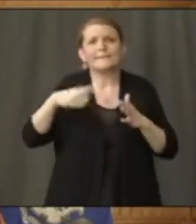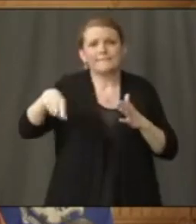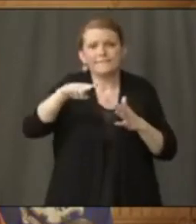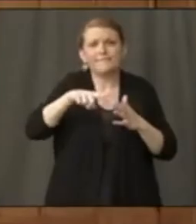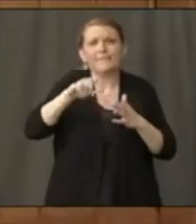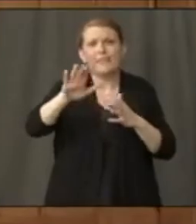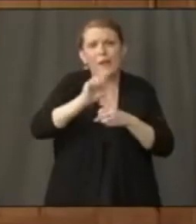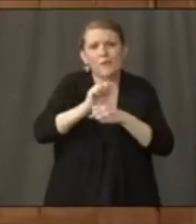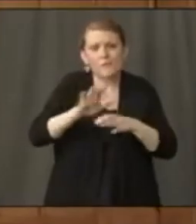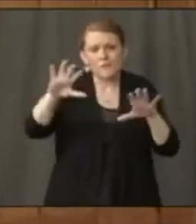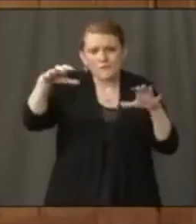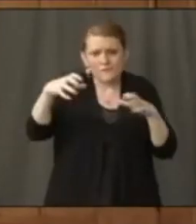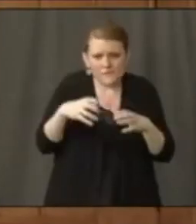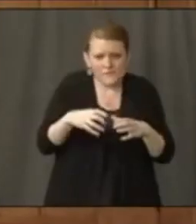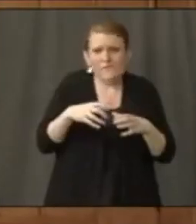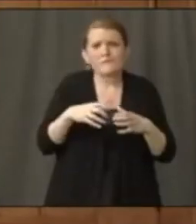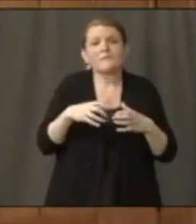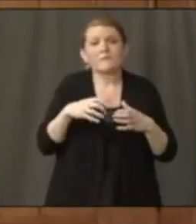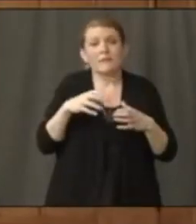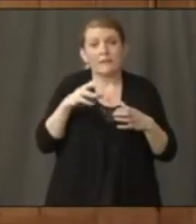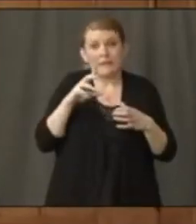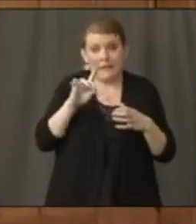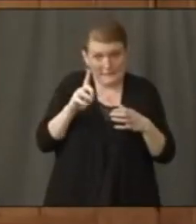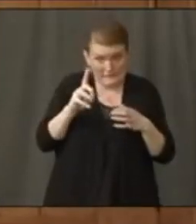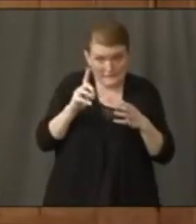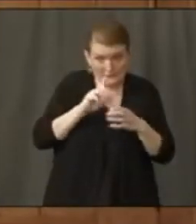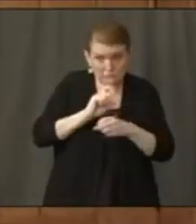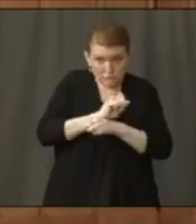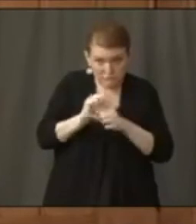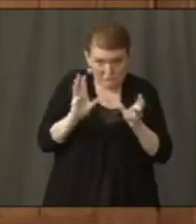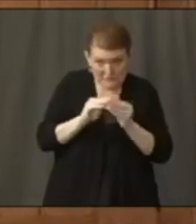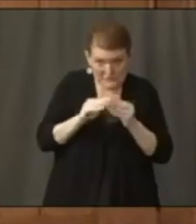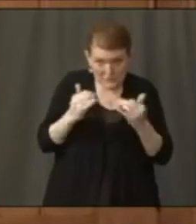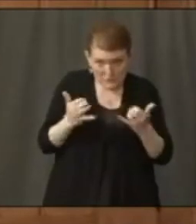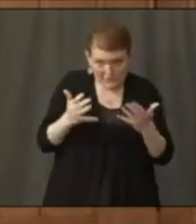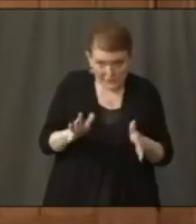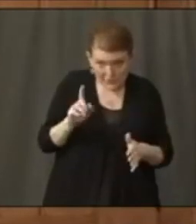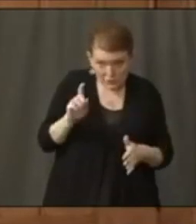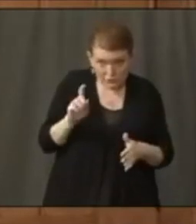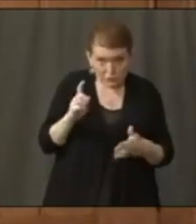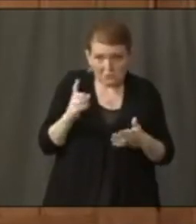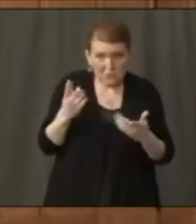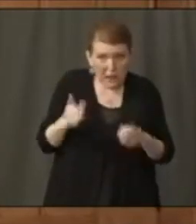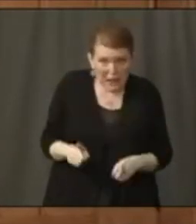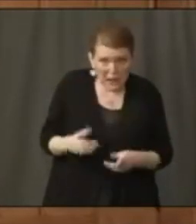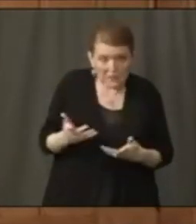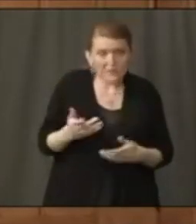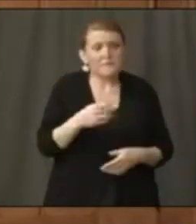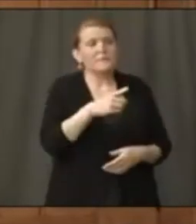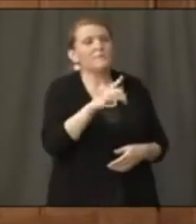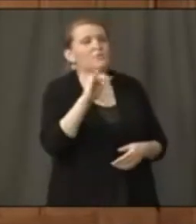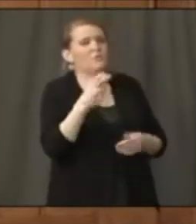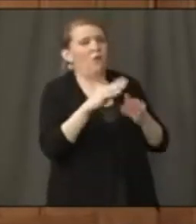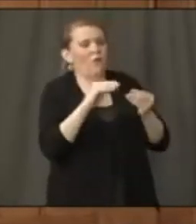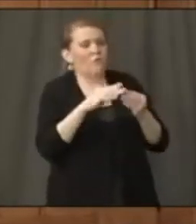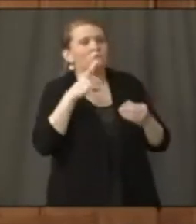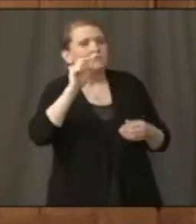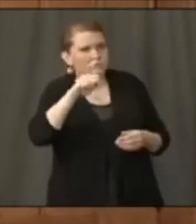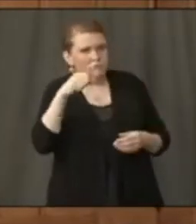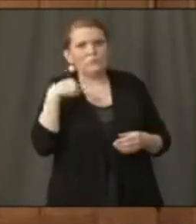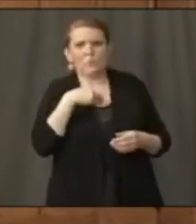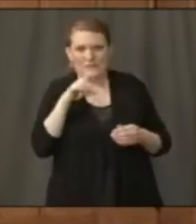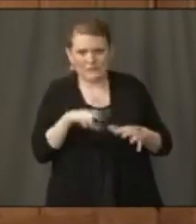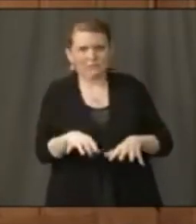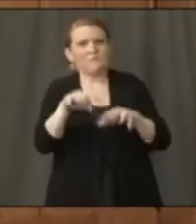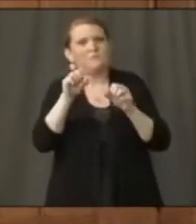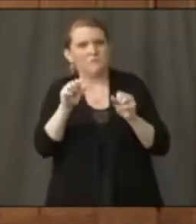a 2.5-hour meeting that included dental hygienists, dentists, I believe the head of the University of Bridgeport Dental